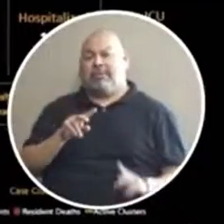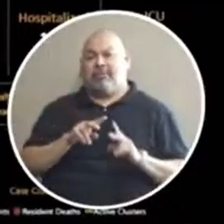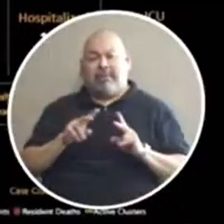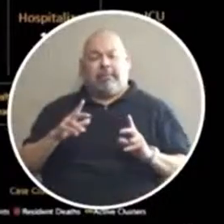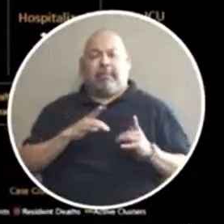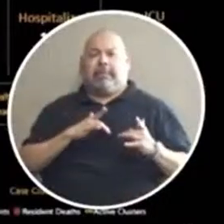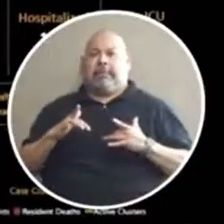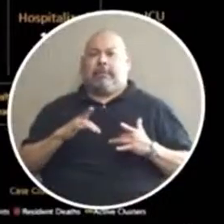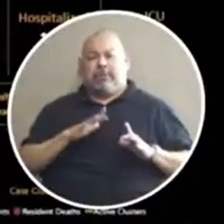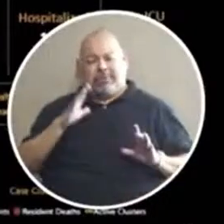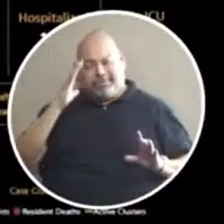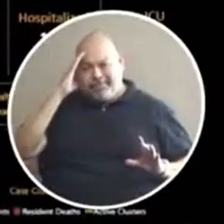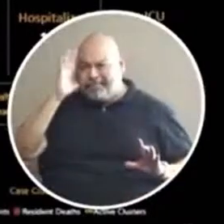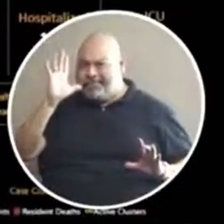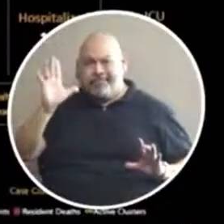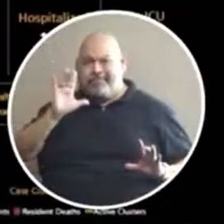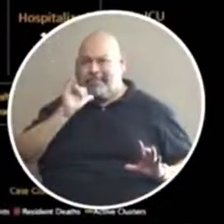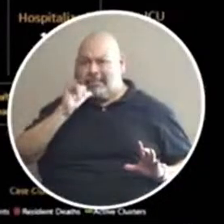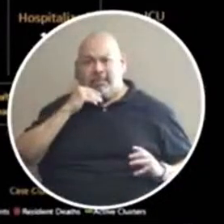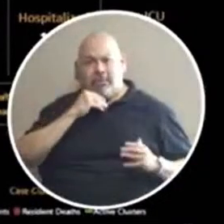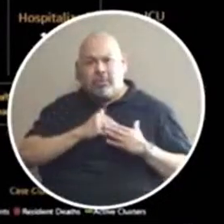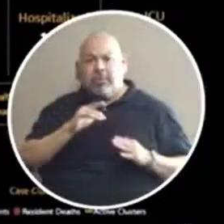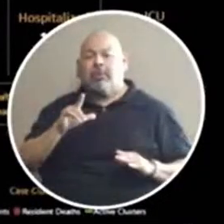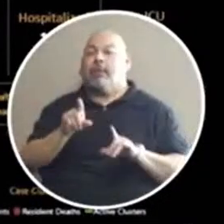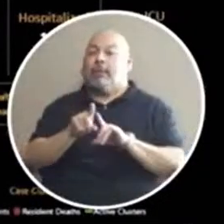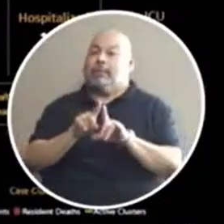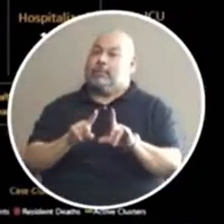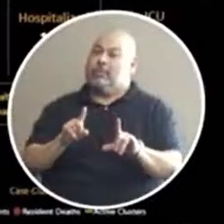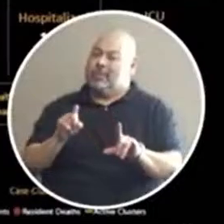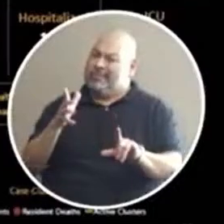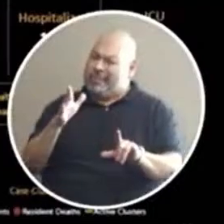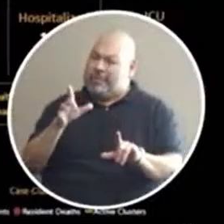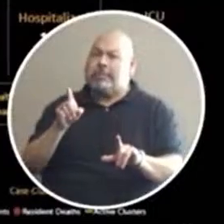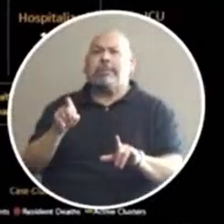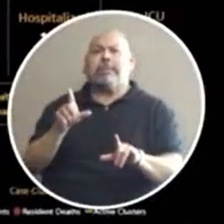very concerning, and therefore we need to continue